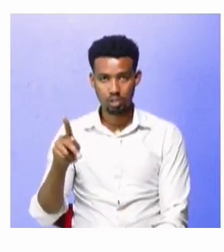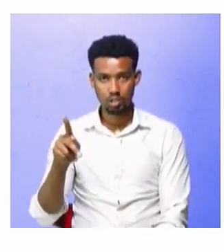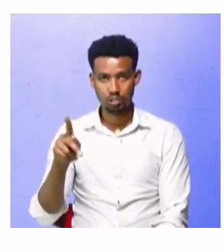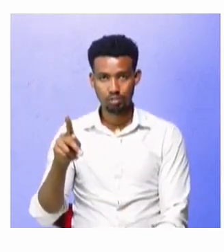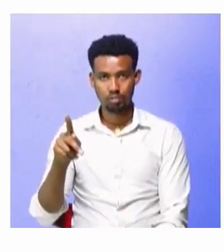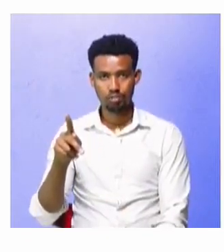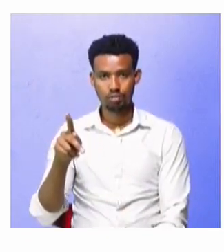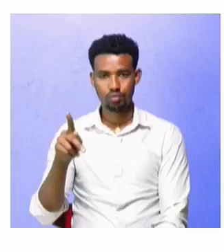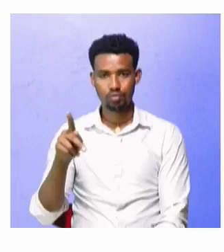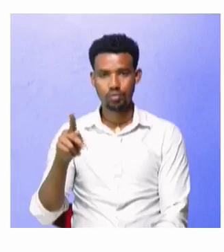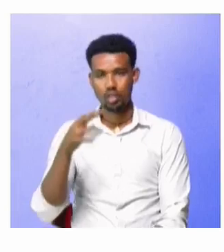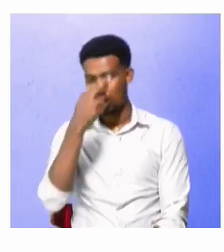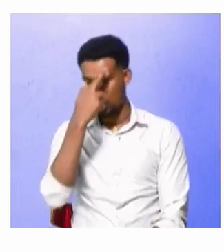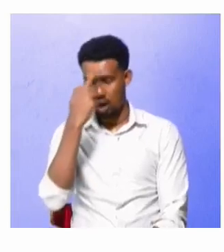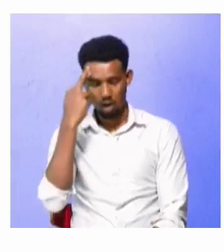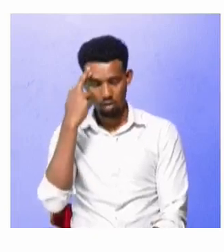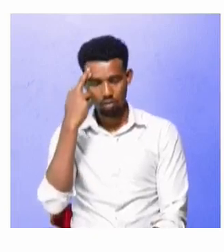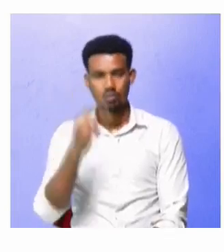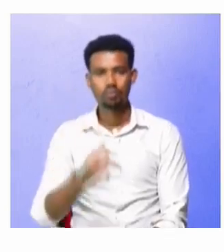or cause?